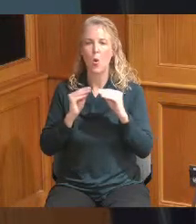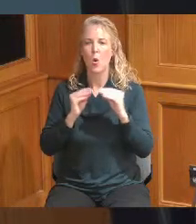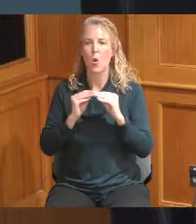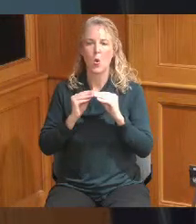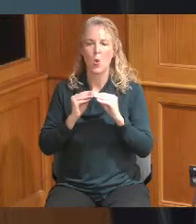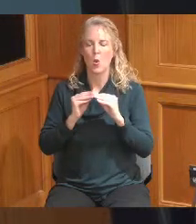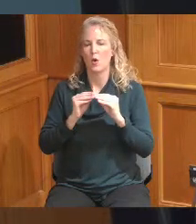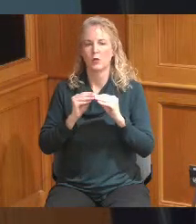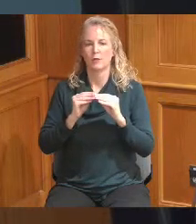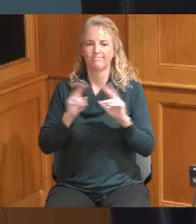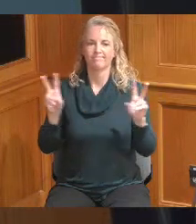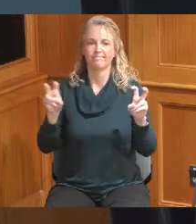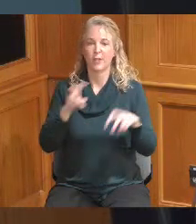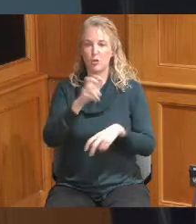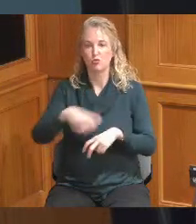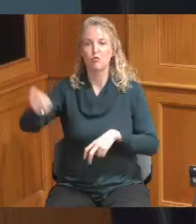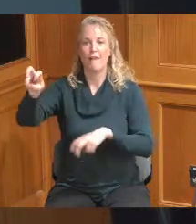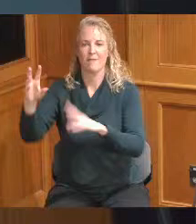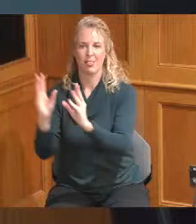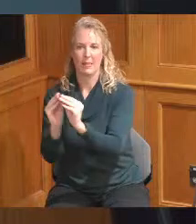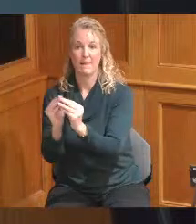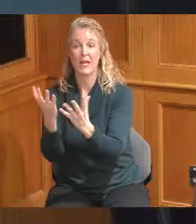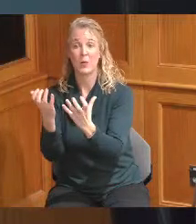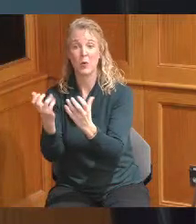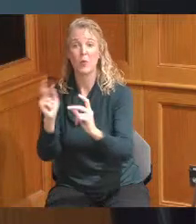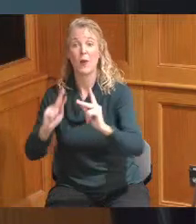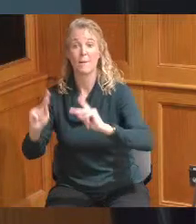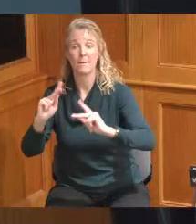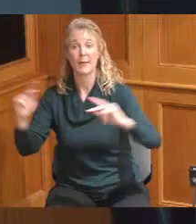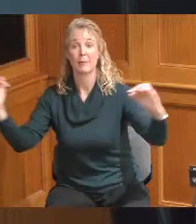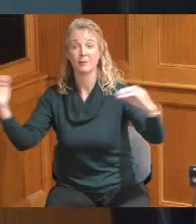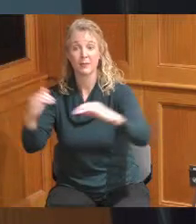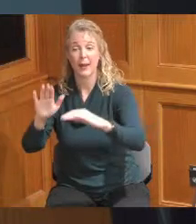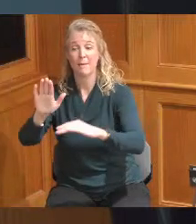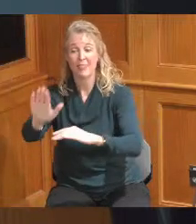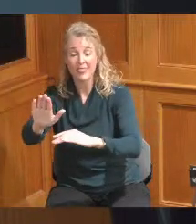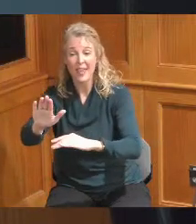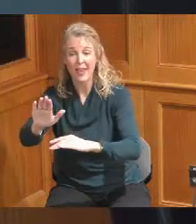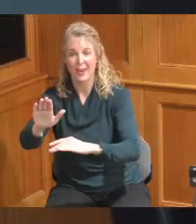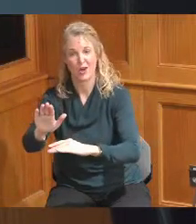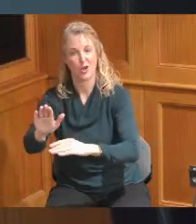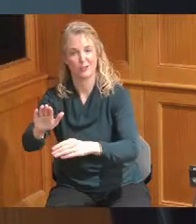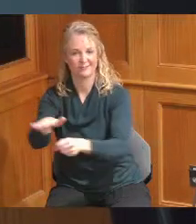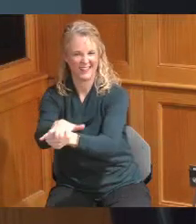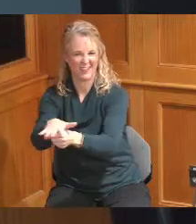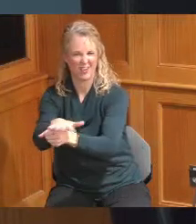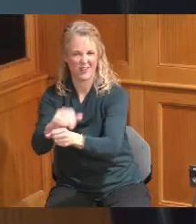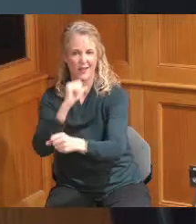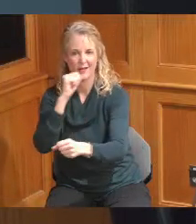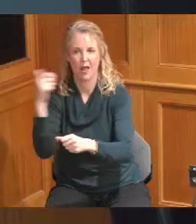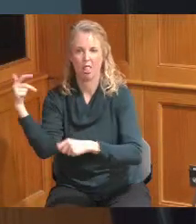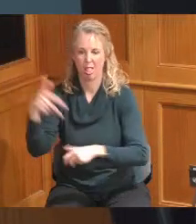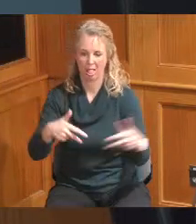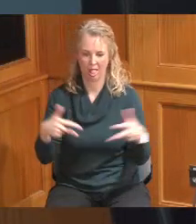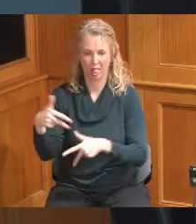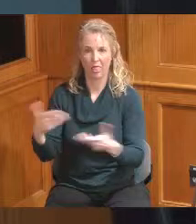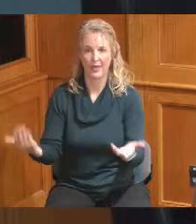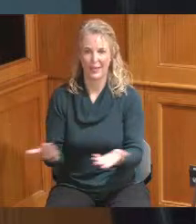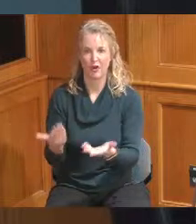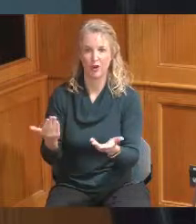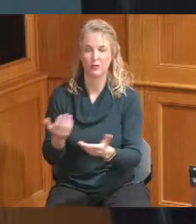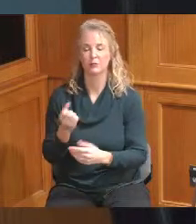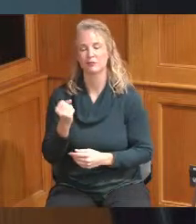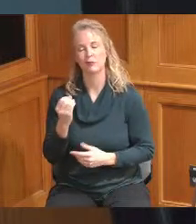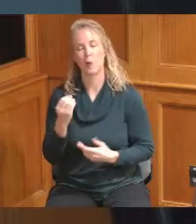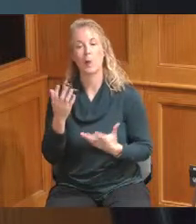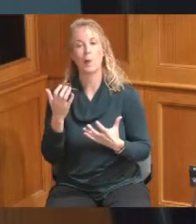year, trying to be more accessible to the citizens in Hamilton County, to take our work to them, but also to hear about what they've got going